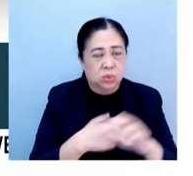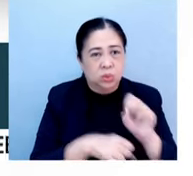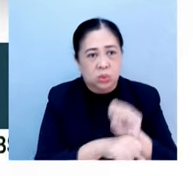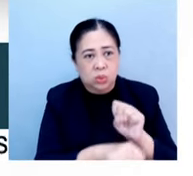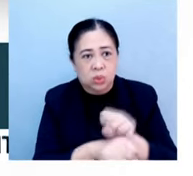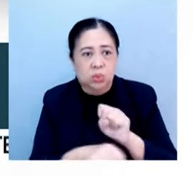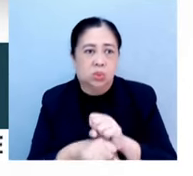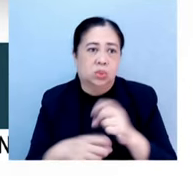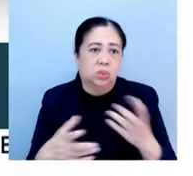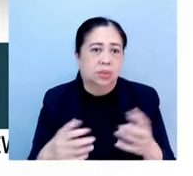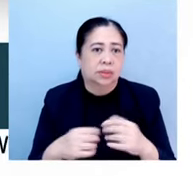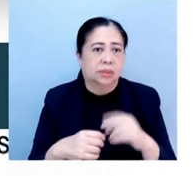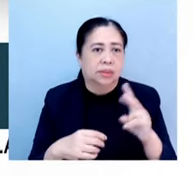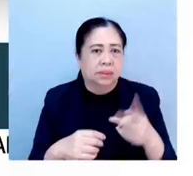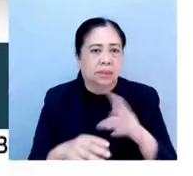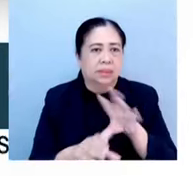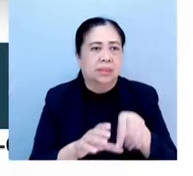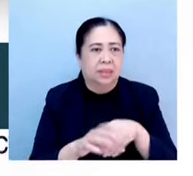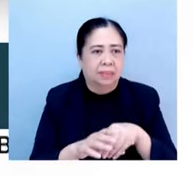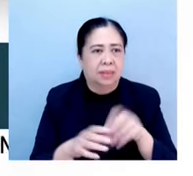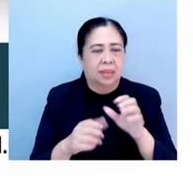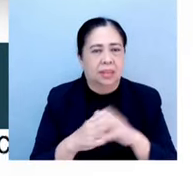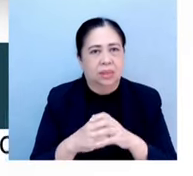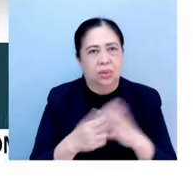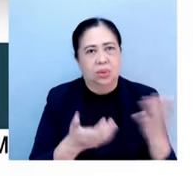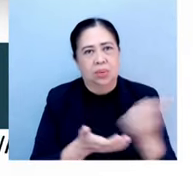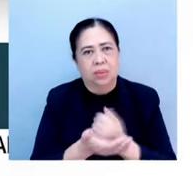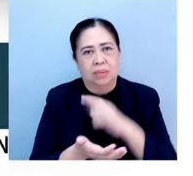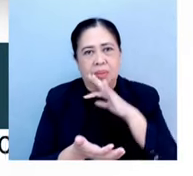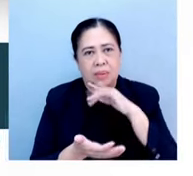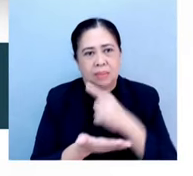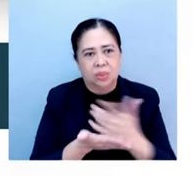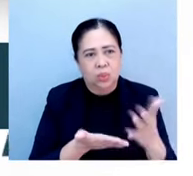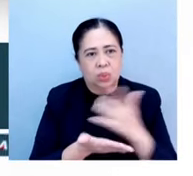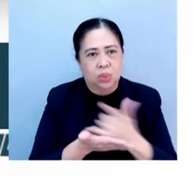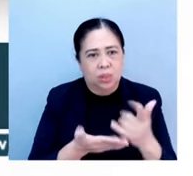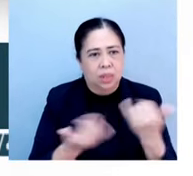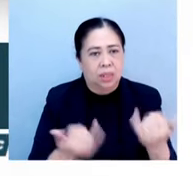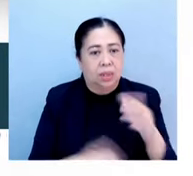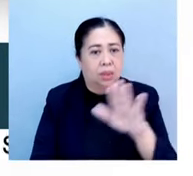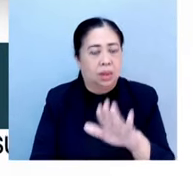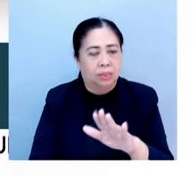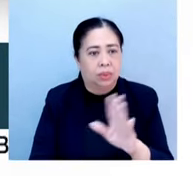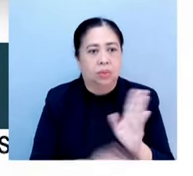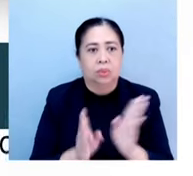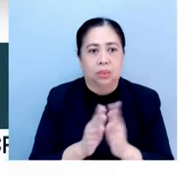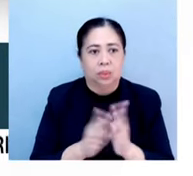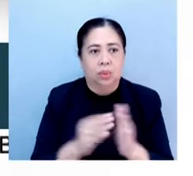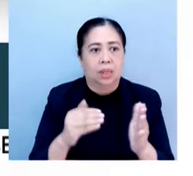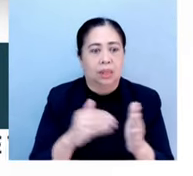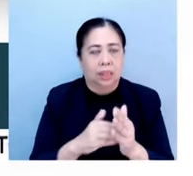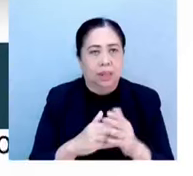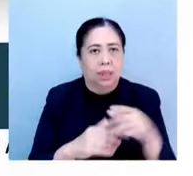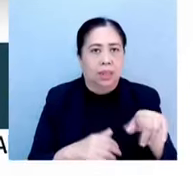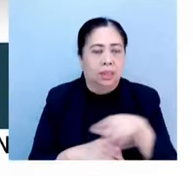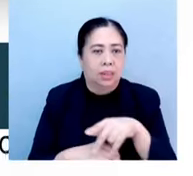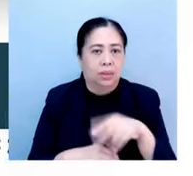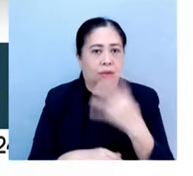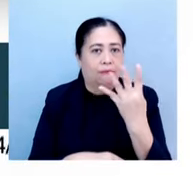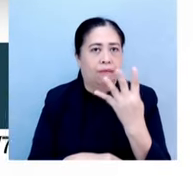Pangalawa, damay na ito yung pagkolekta ng mga basura. Ngayong hapon, mimitingin ko ulit yung mga apat